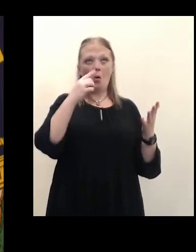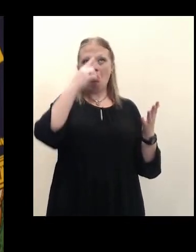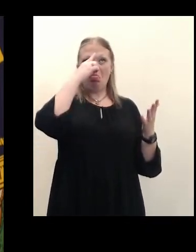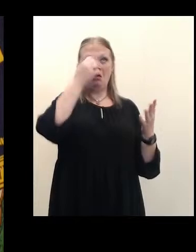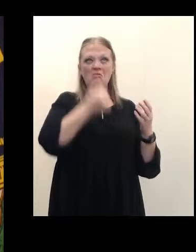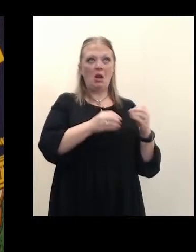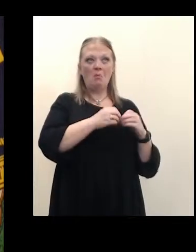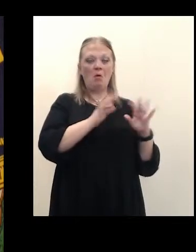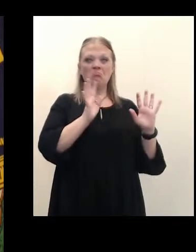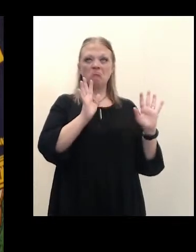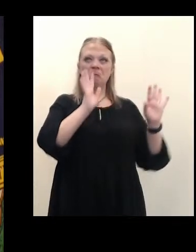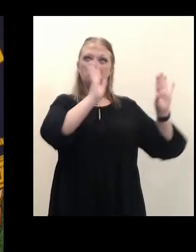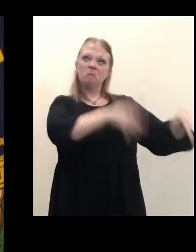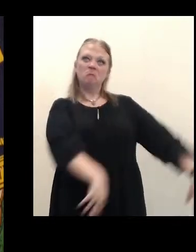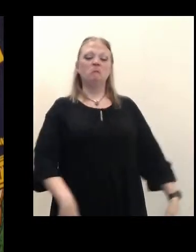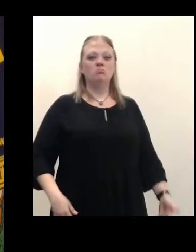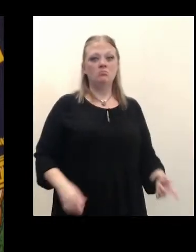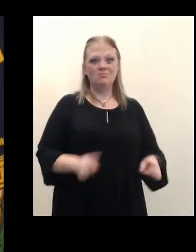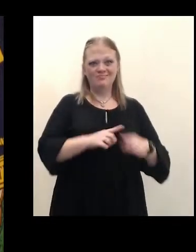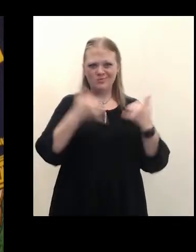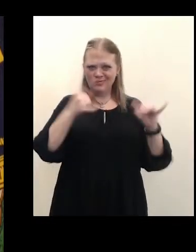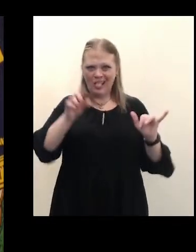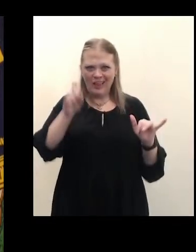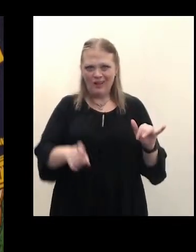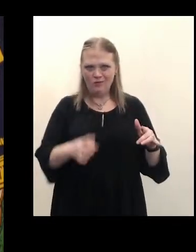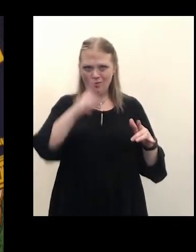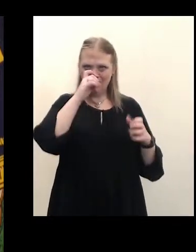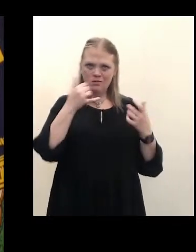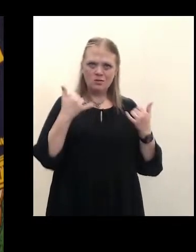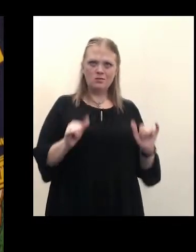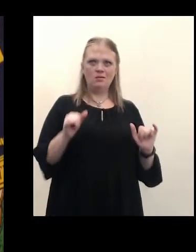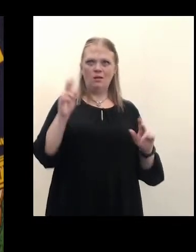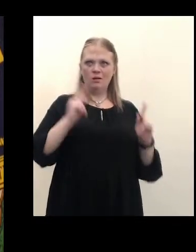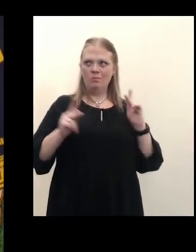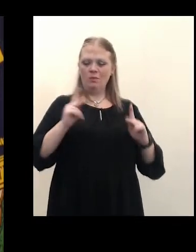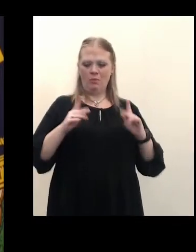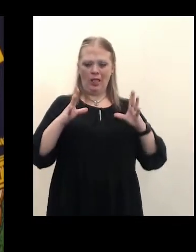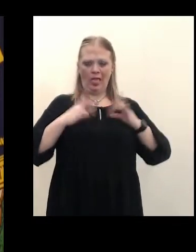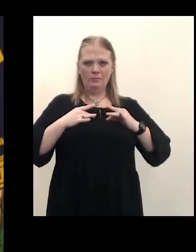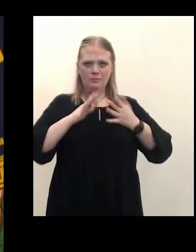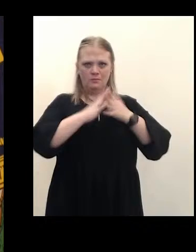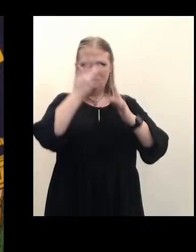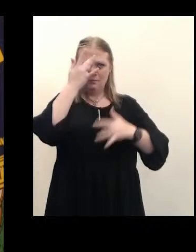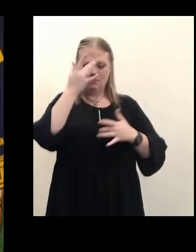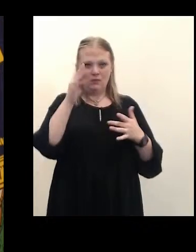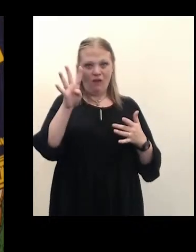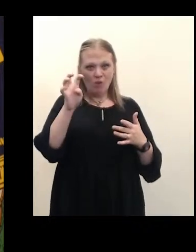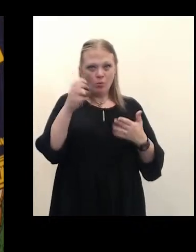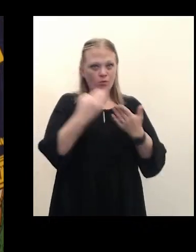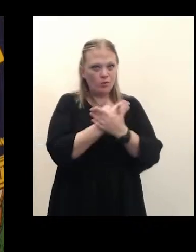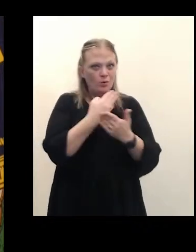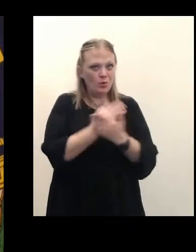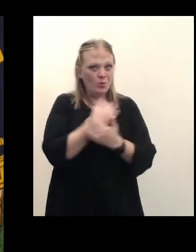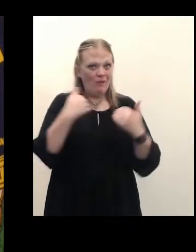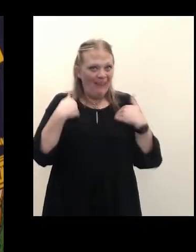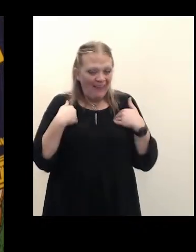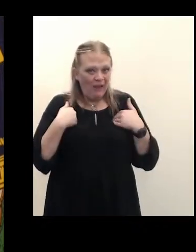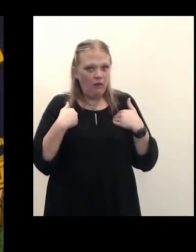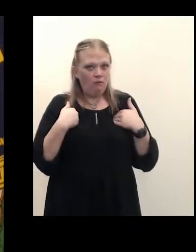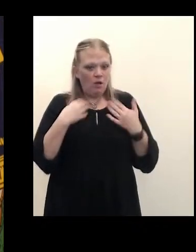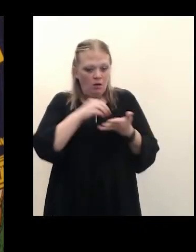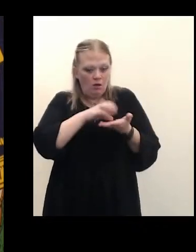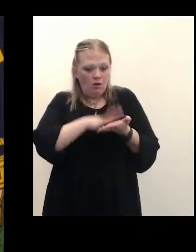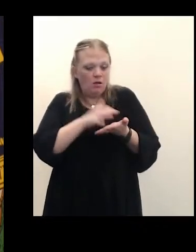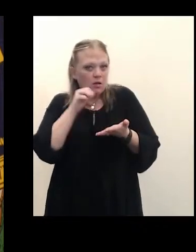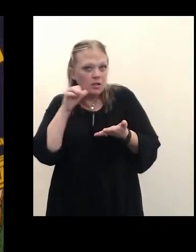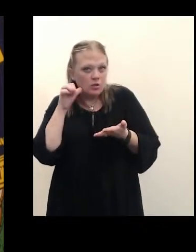do, because there are still individuals catching it. As I noted, the 400 new cases that were recorded yesterday is one of the highest new case totals